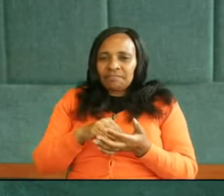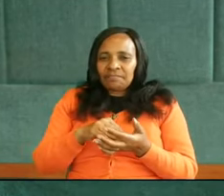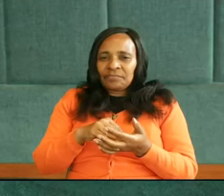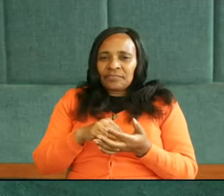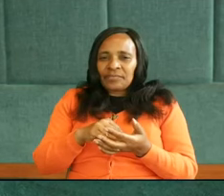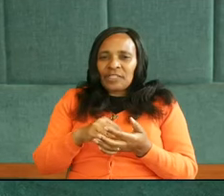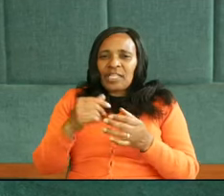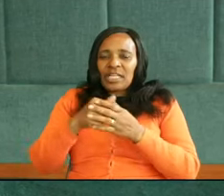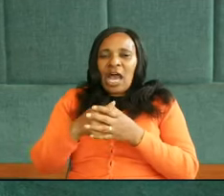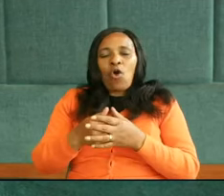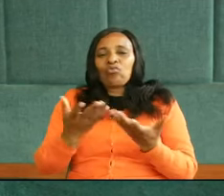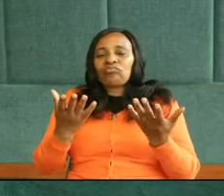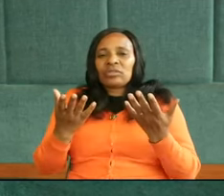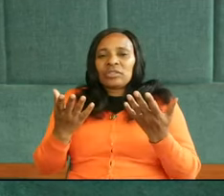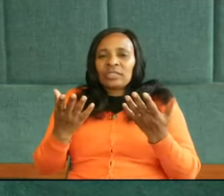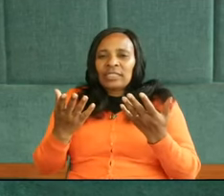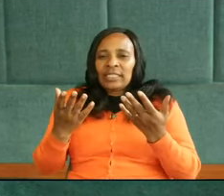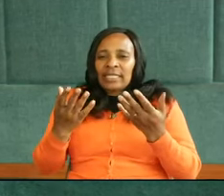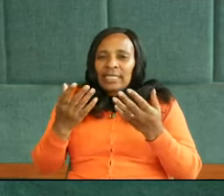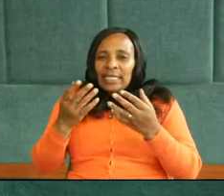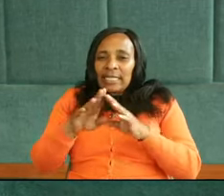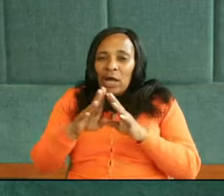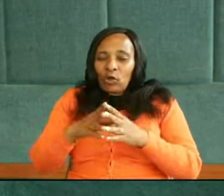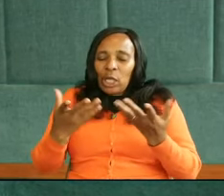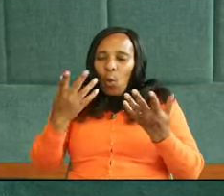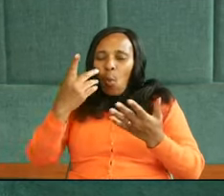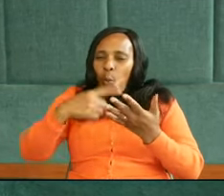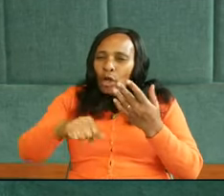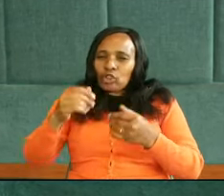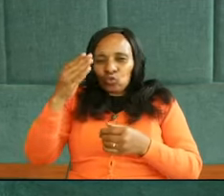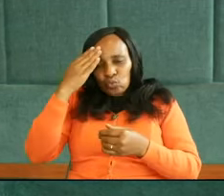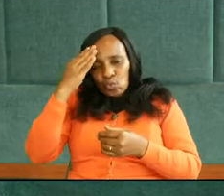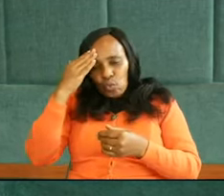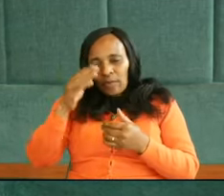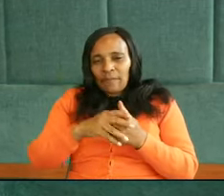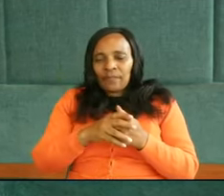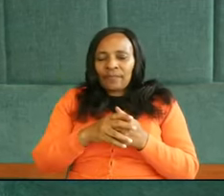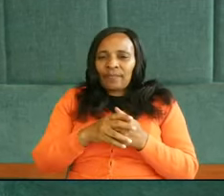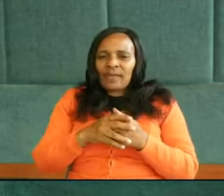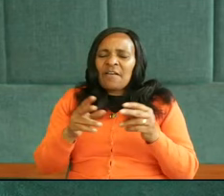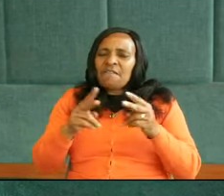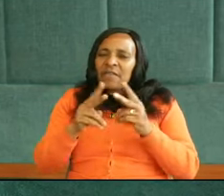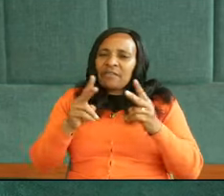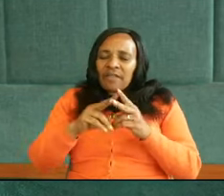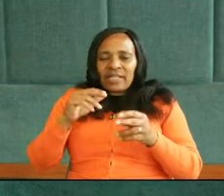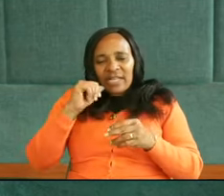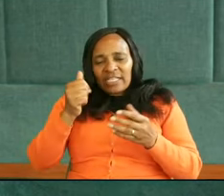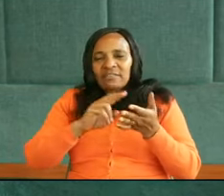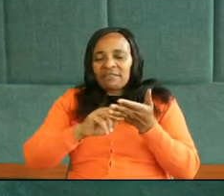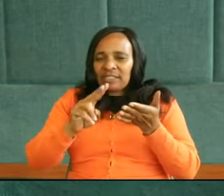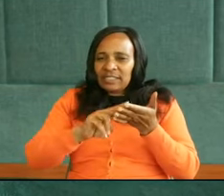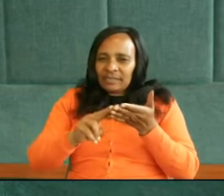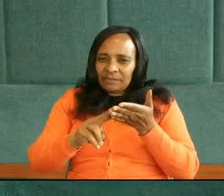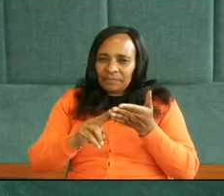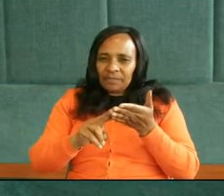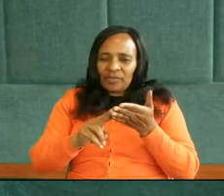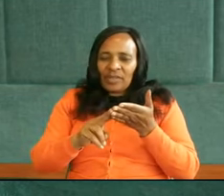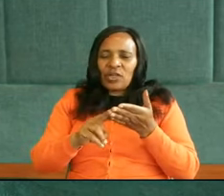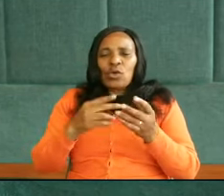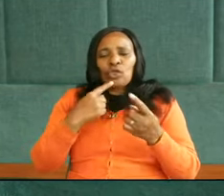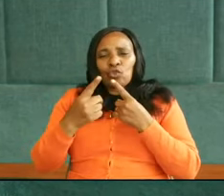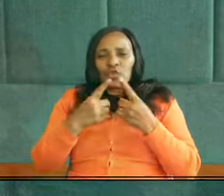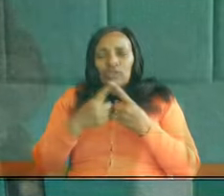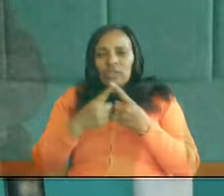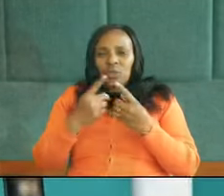the punchlines. Yes, the punchlines. As well. Now, mm-hmm. the punchlines are very nice verses. And mm-hmm. We're told